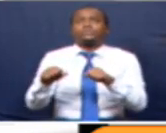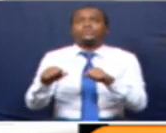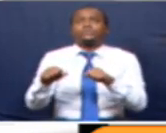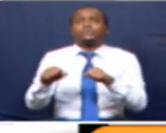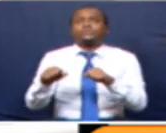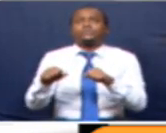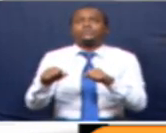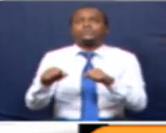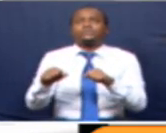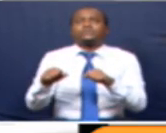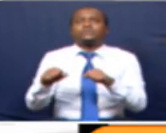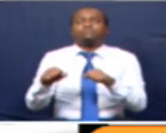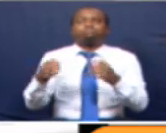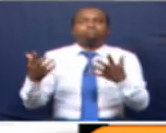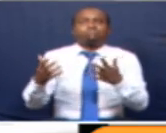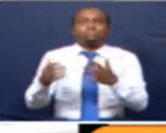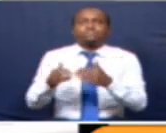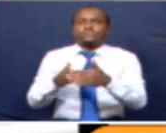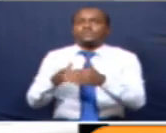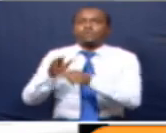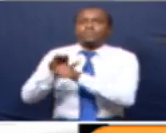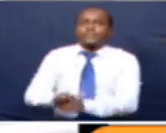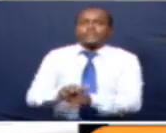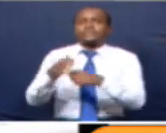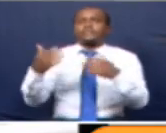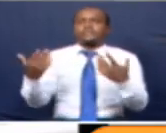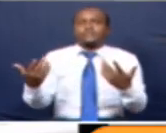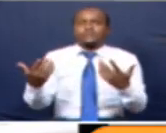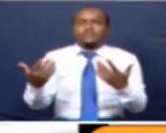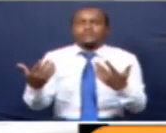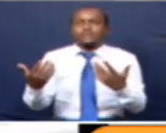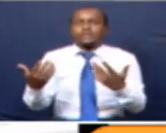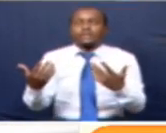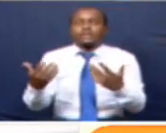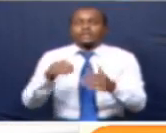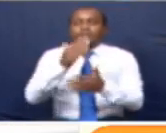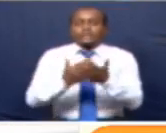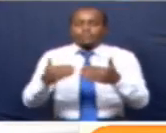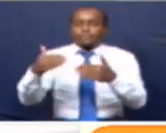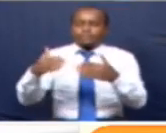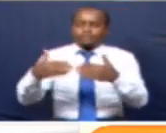from victims and their families the full weight of justice?